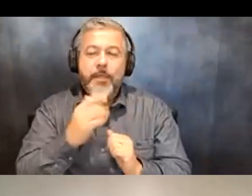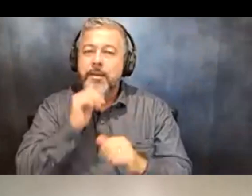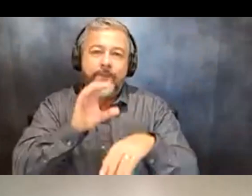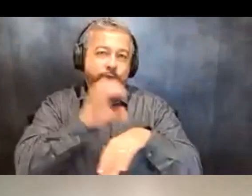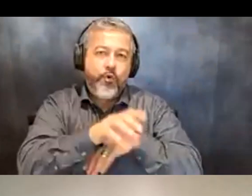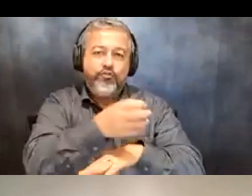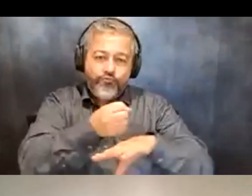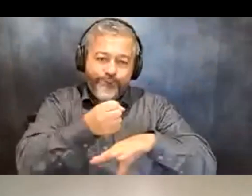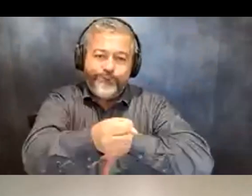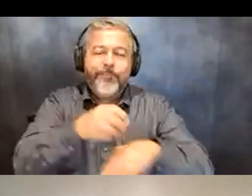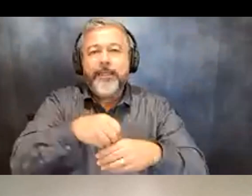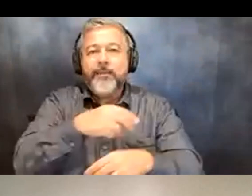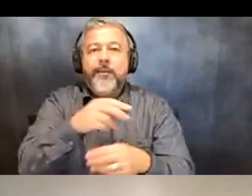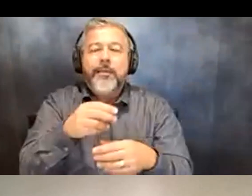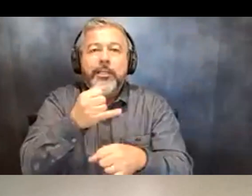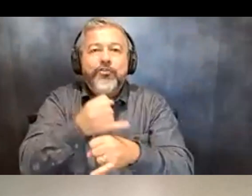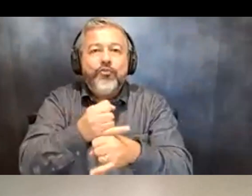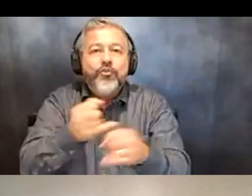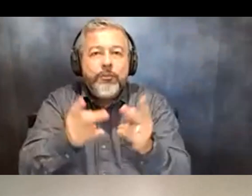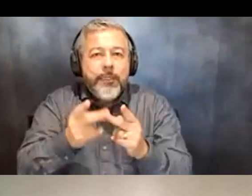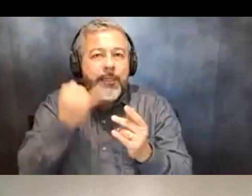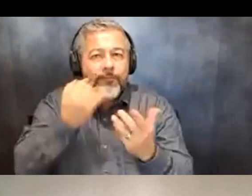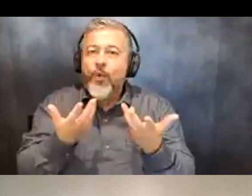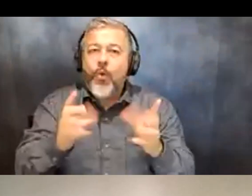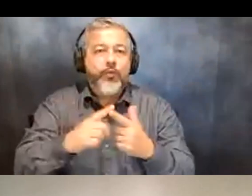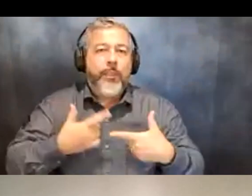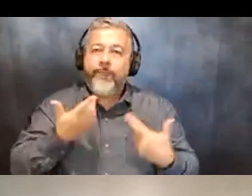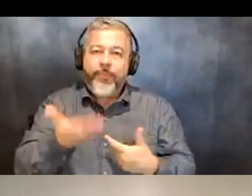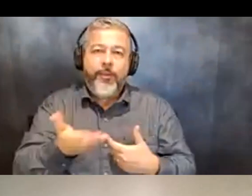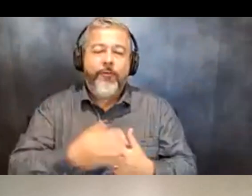care in an institutional setting if that's not where they prefer to reside.